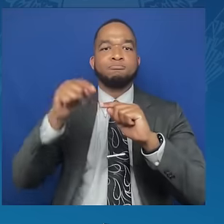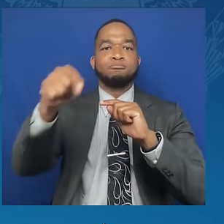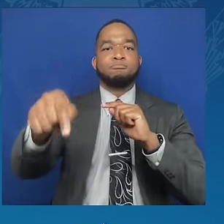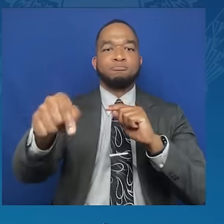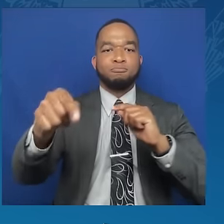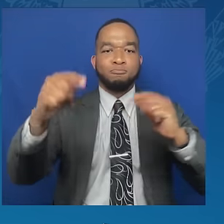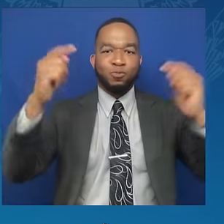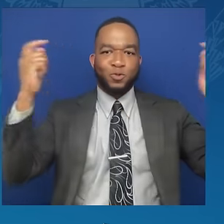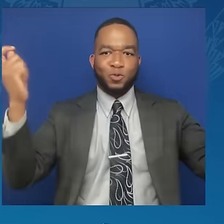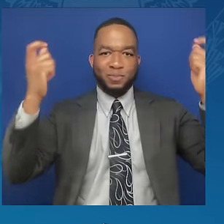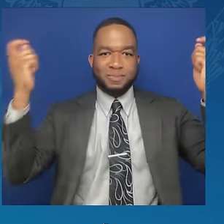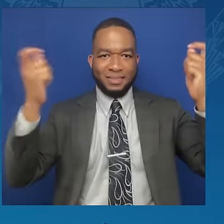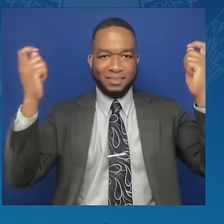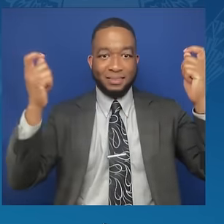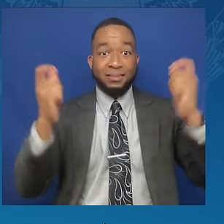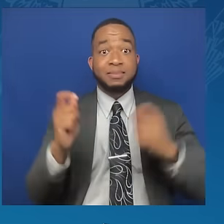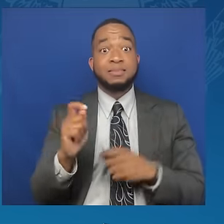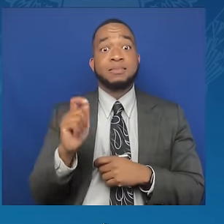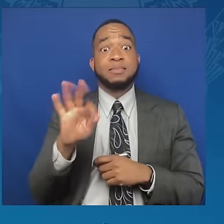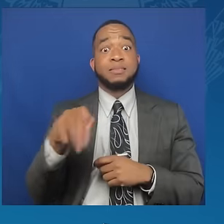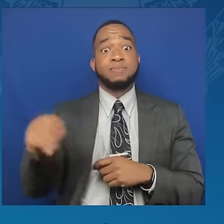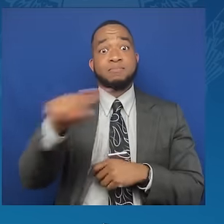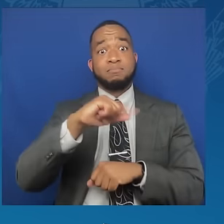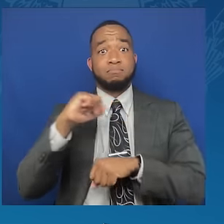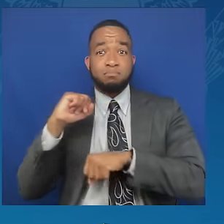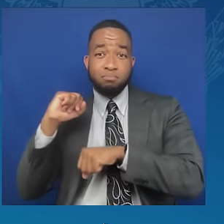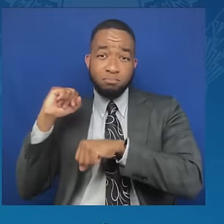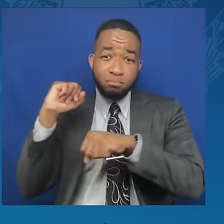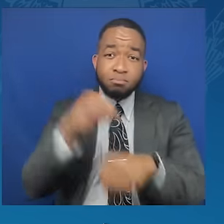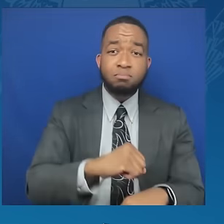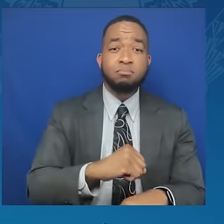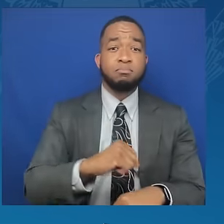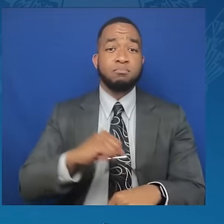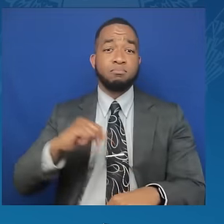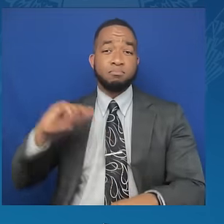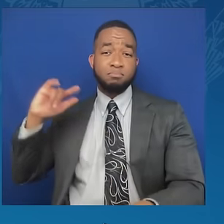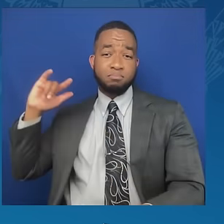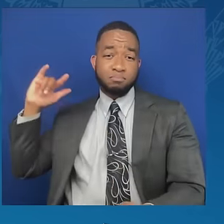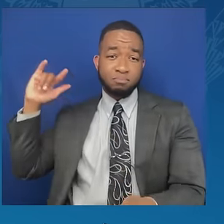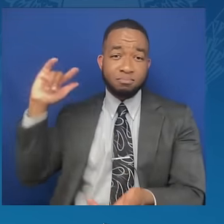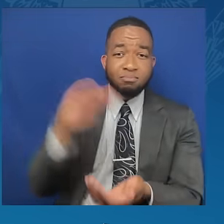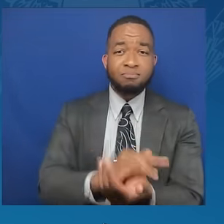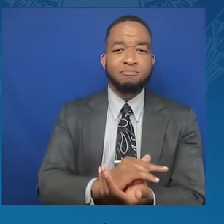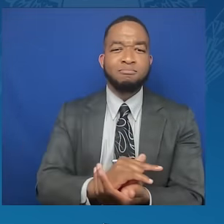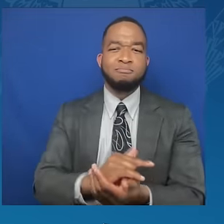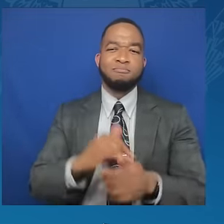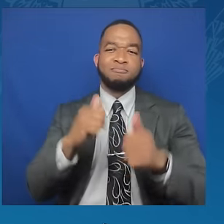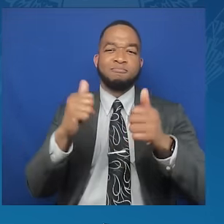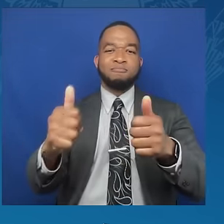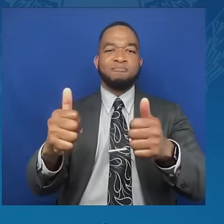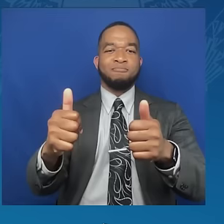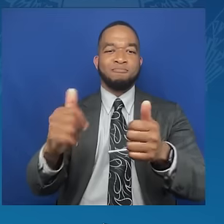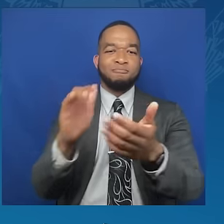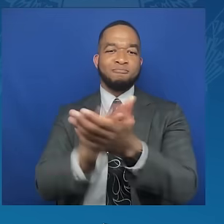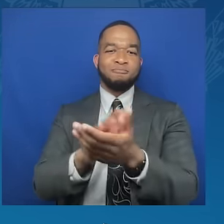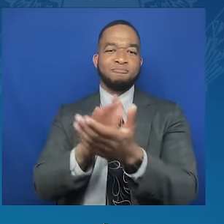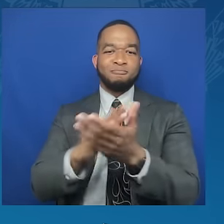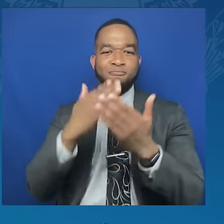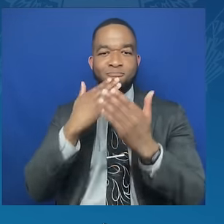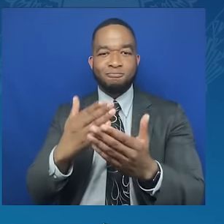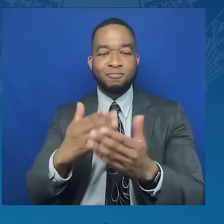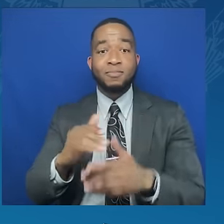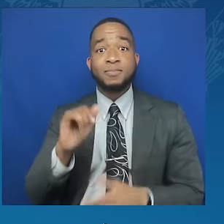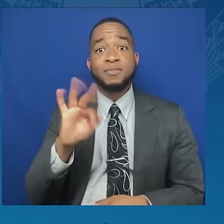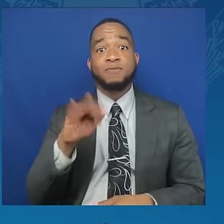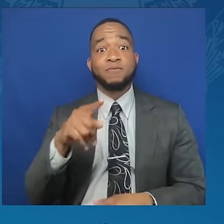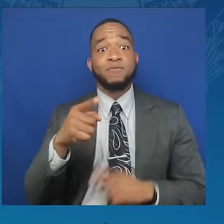commend you for your efforts in coming. And if you are from here, I ask you to enjoy the learning experience that is the